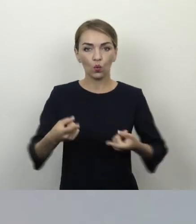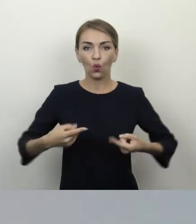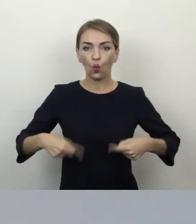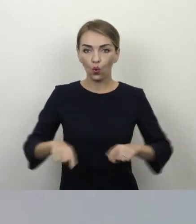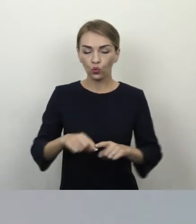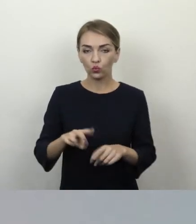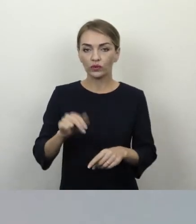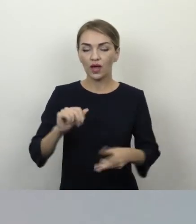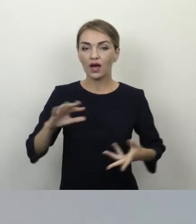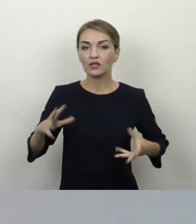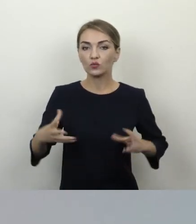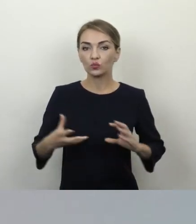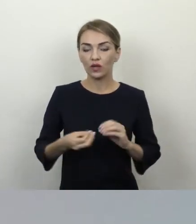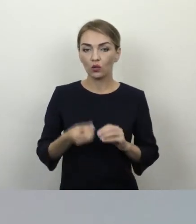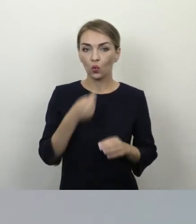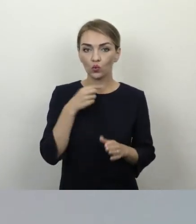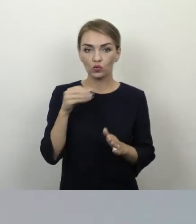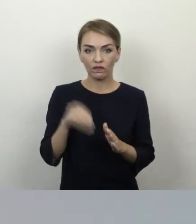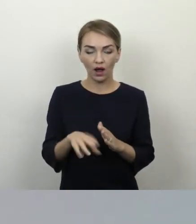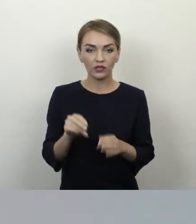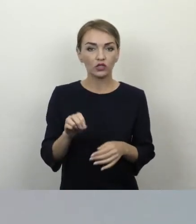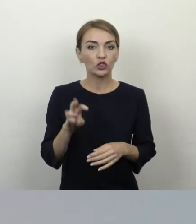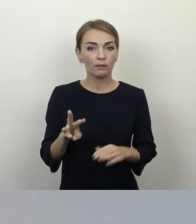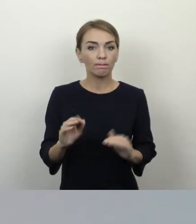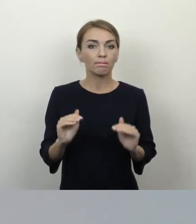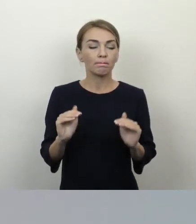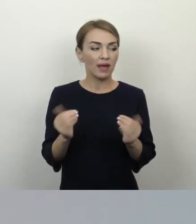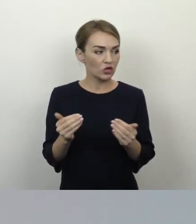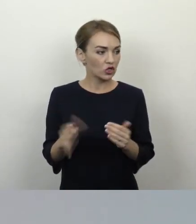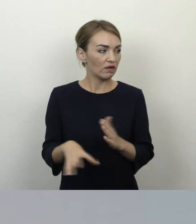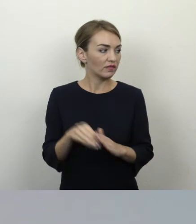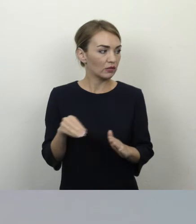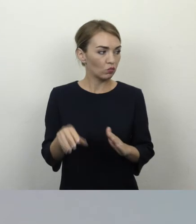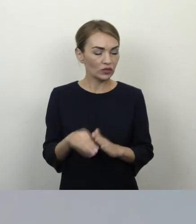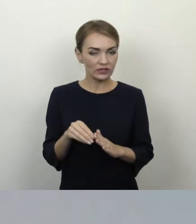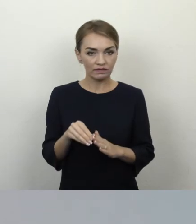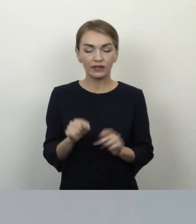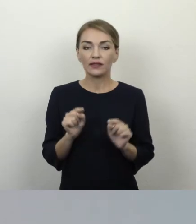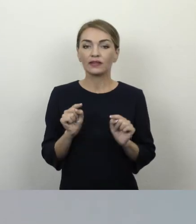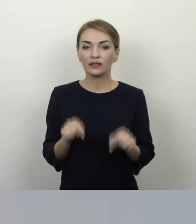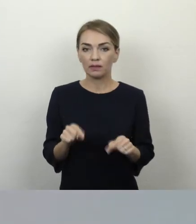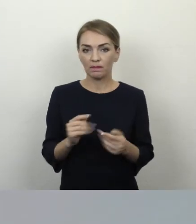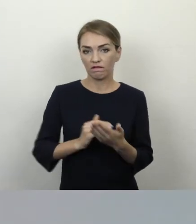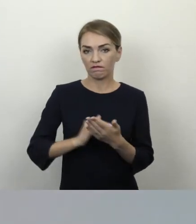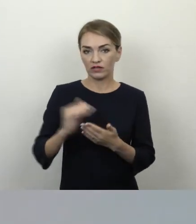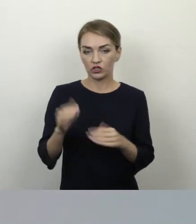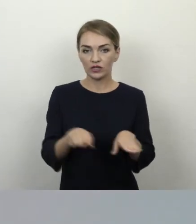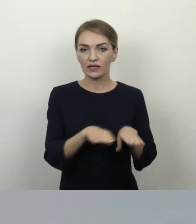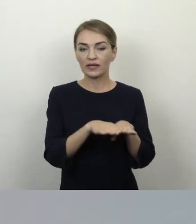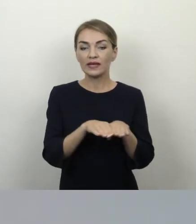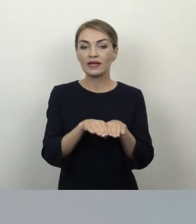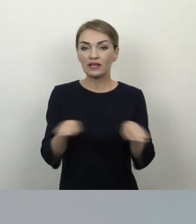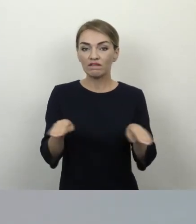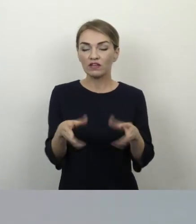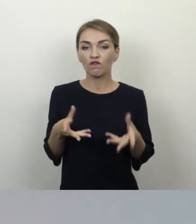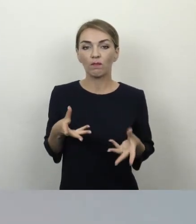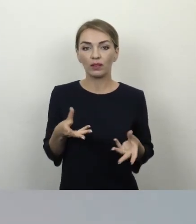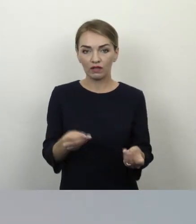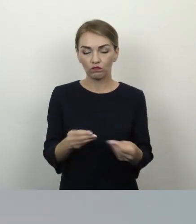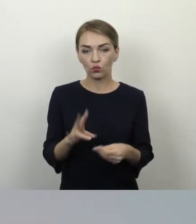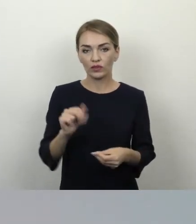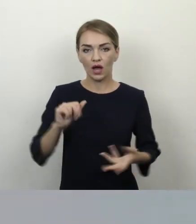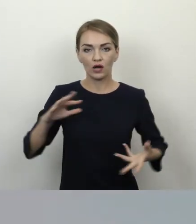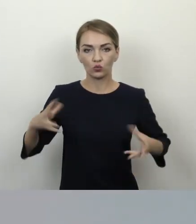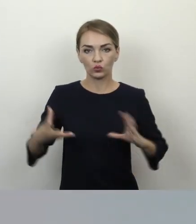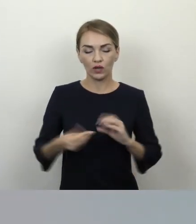of impact that the votes can have on the voting results. The fewer voters in the district, the higher level